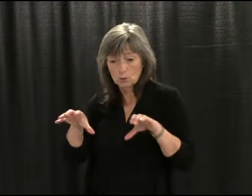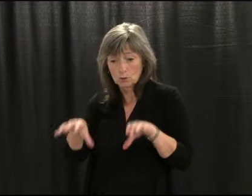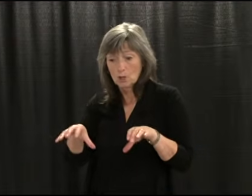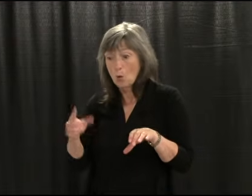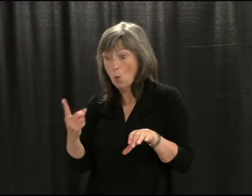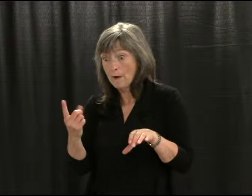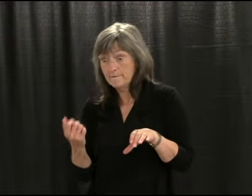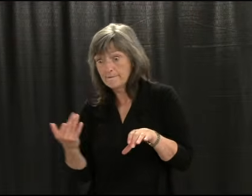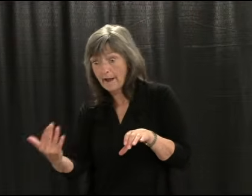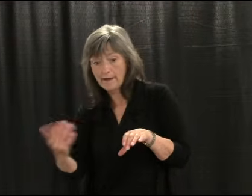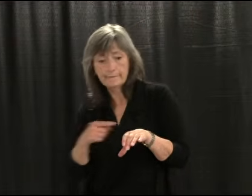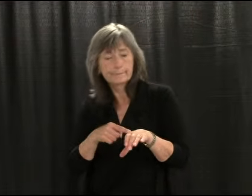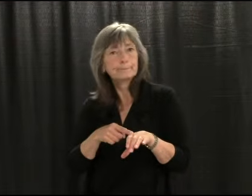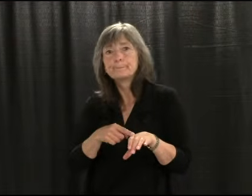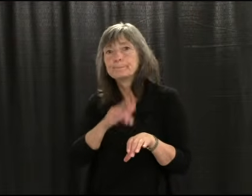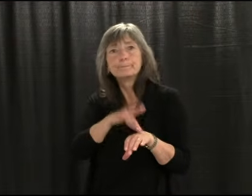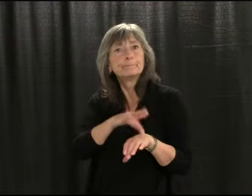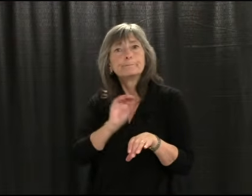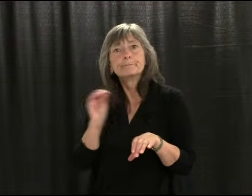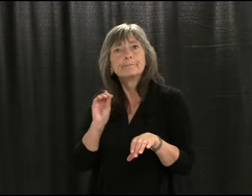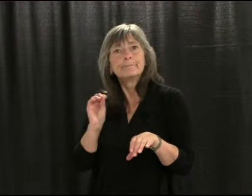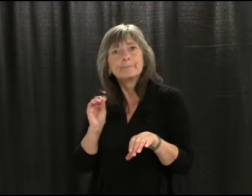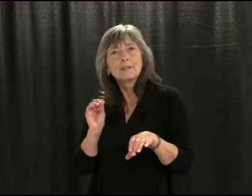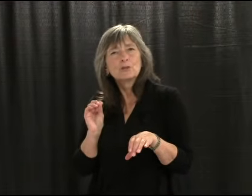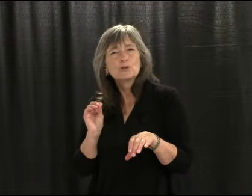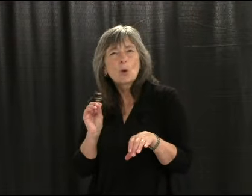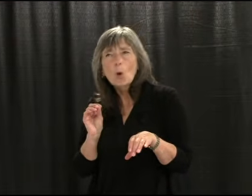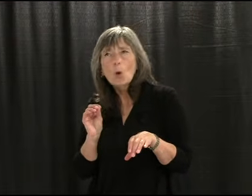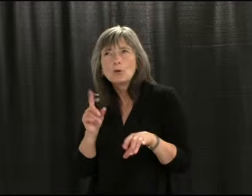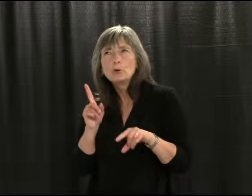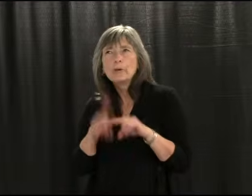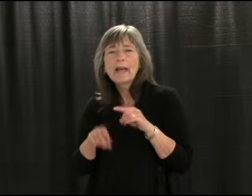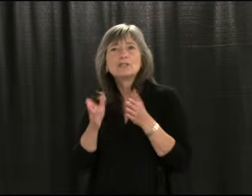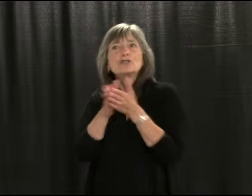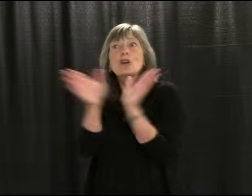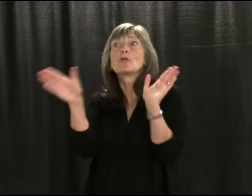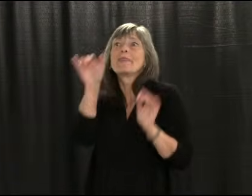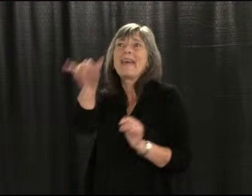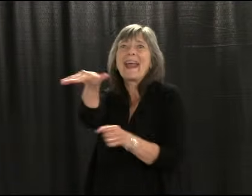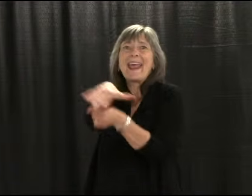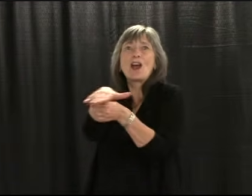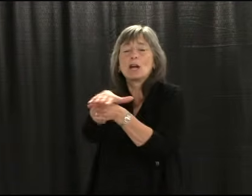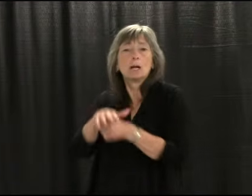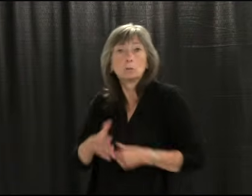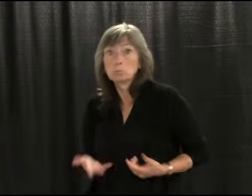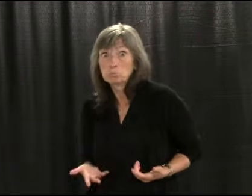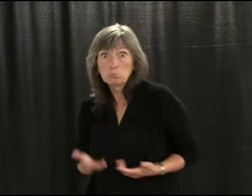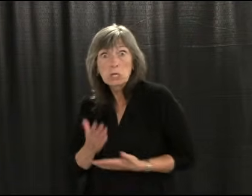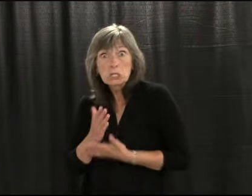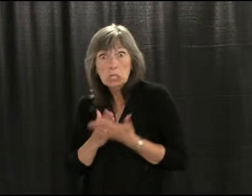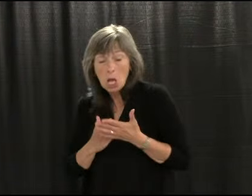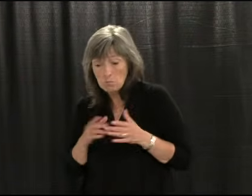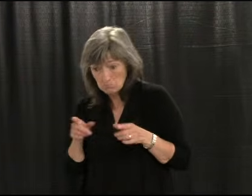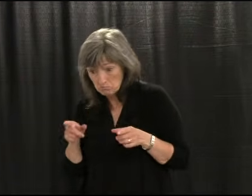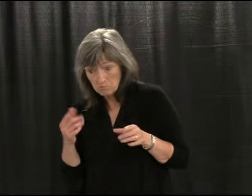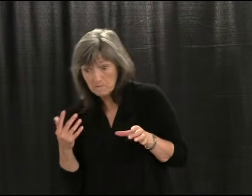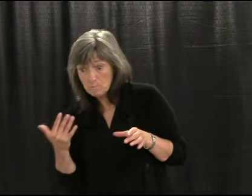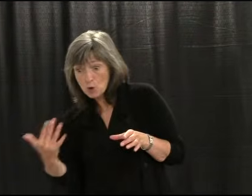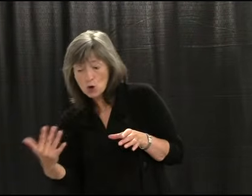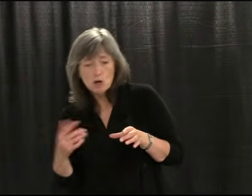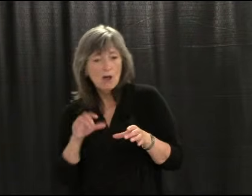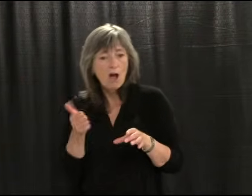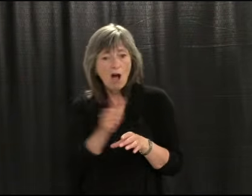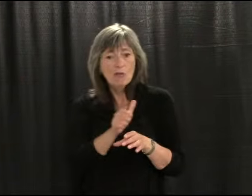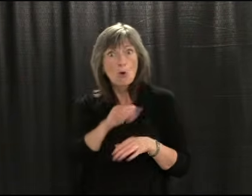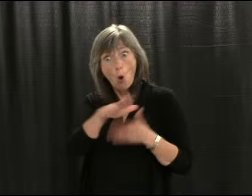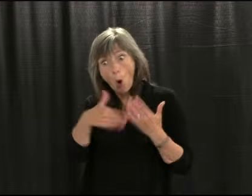is not. And so it's very difficult. You can't generalize at this stage to say because the fire burned in a given area that all the properties